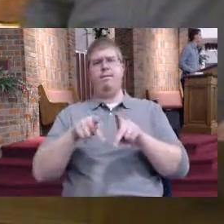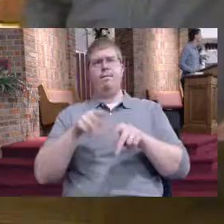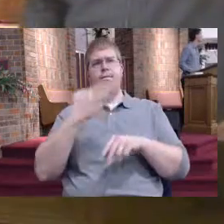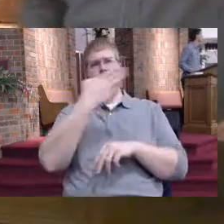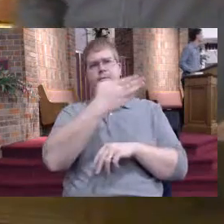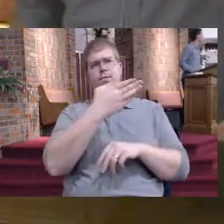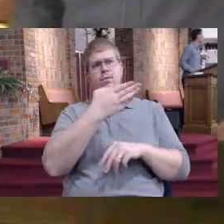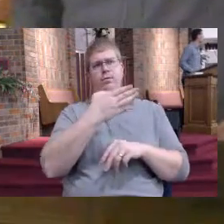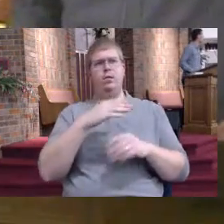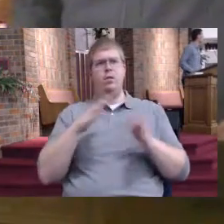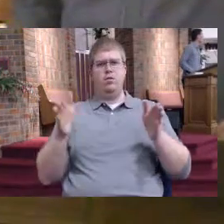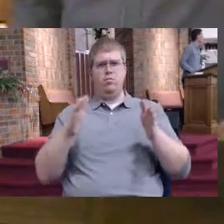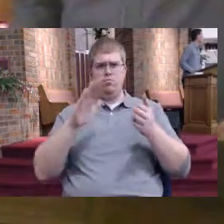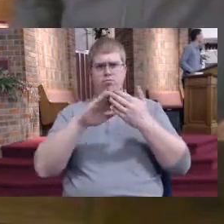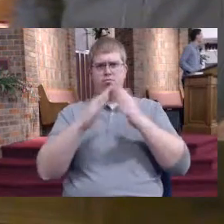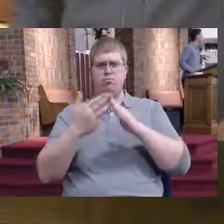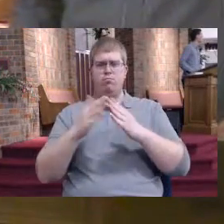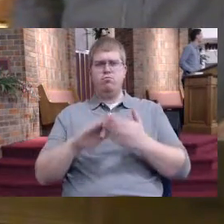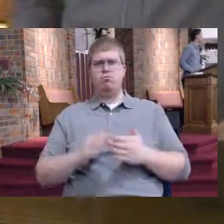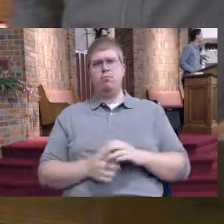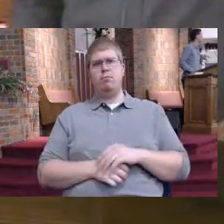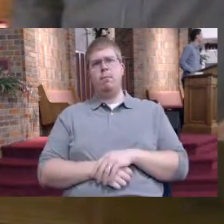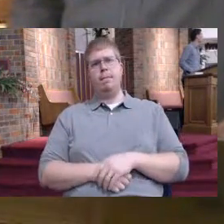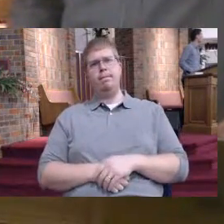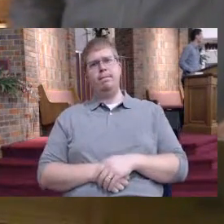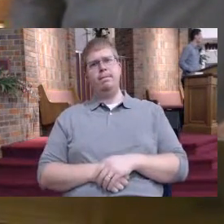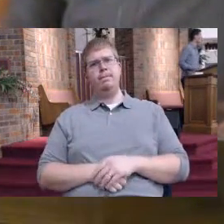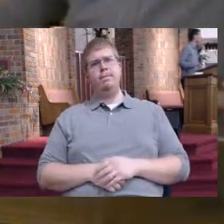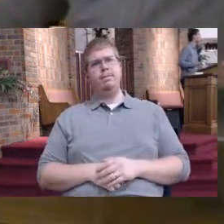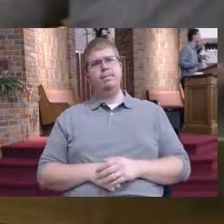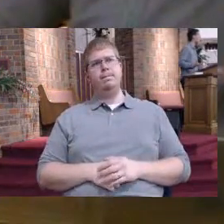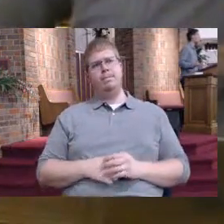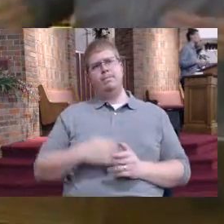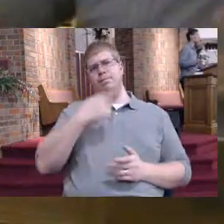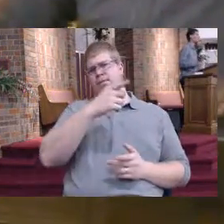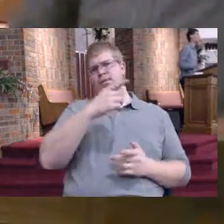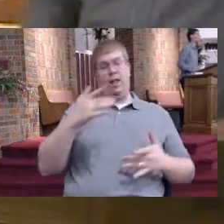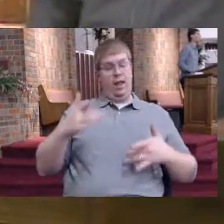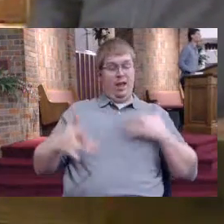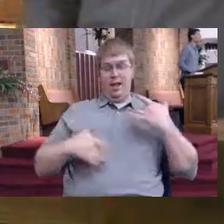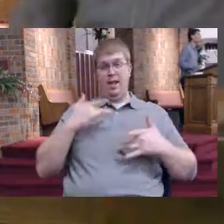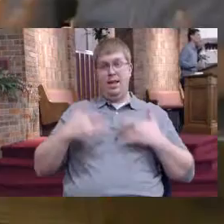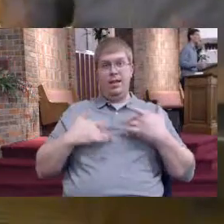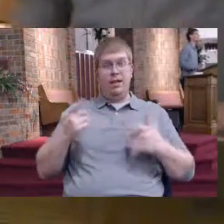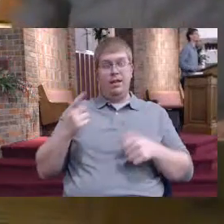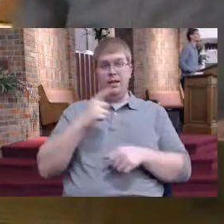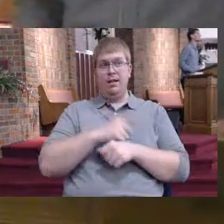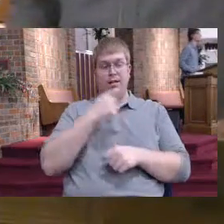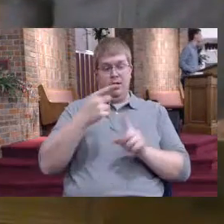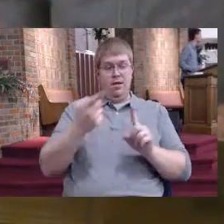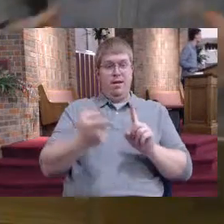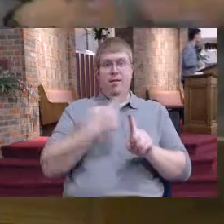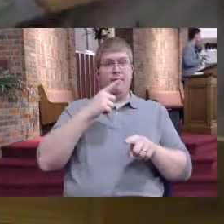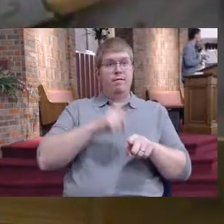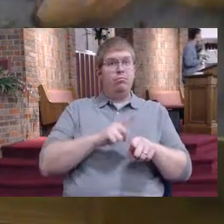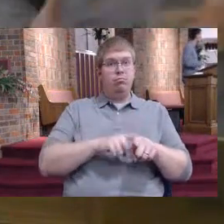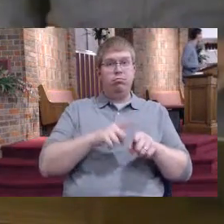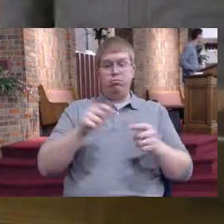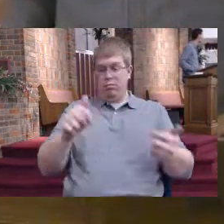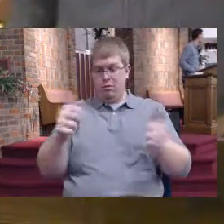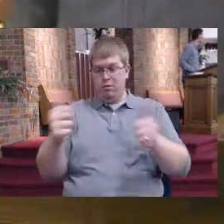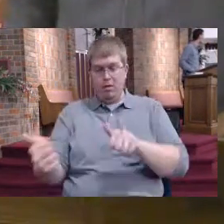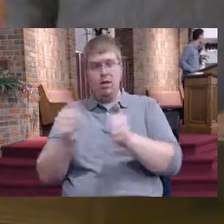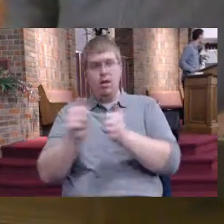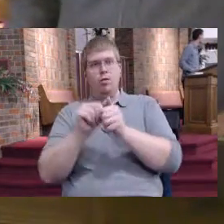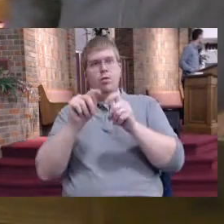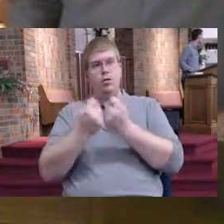Uyega, and it was an exciting day. It was the first time that we had done baptisms as a team. It was the first time that I